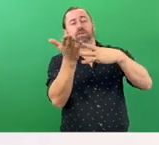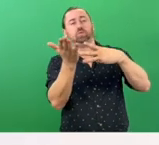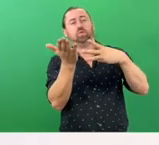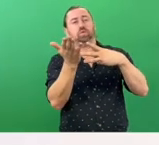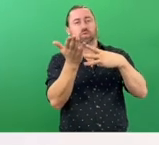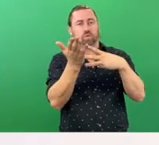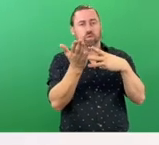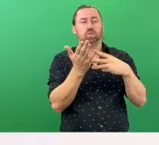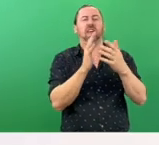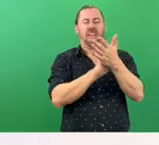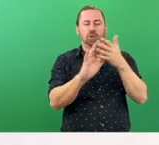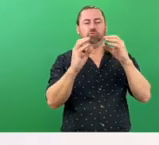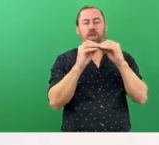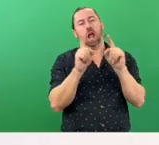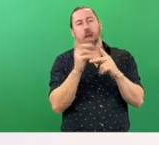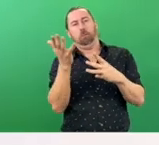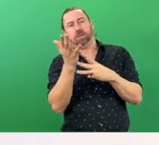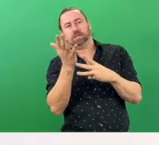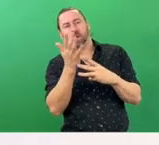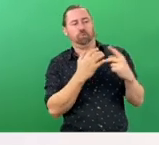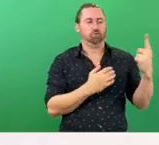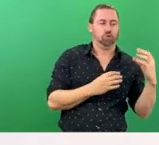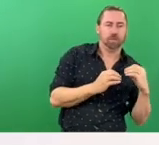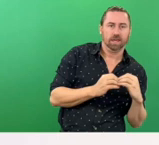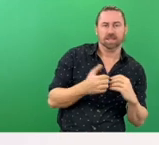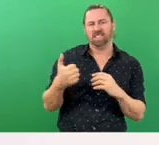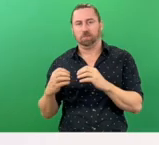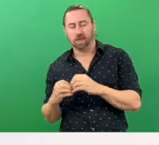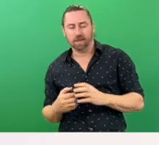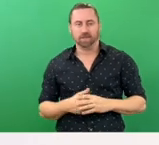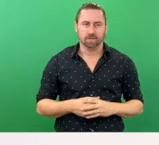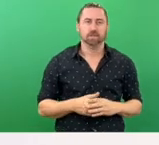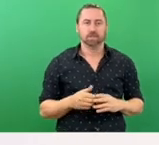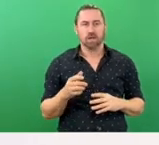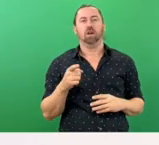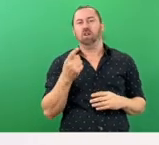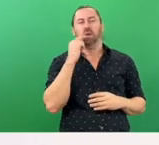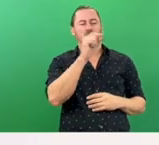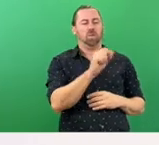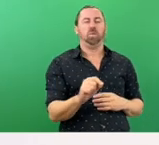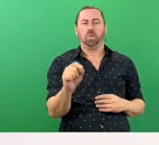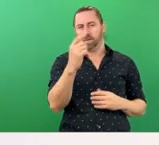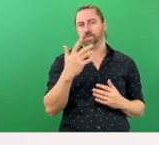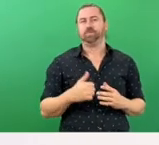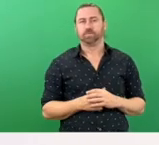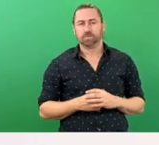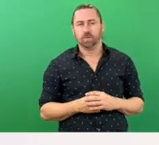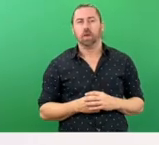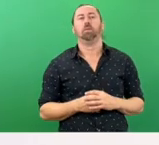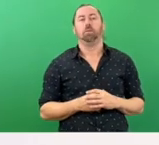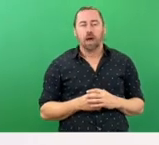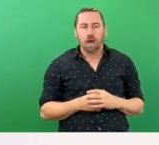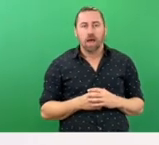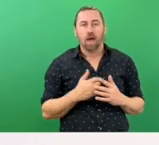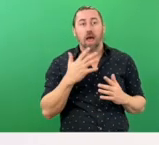standard middle pencil is the HB. All right, so that is a middle pencil, but unfortunately